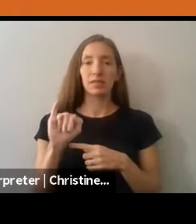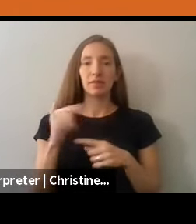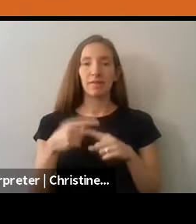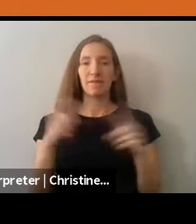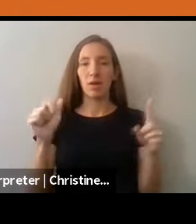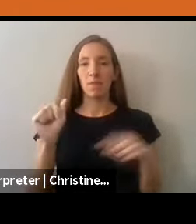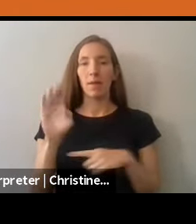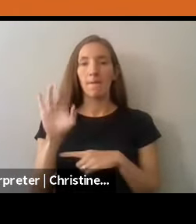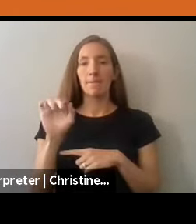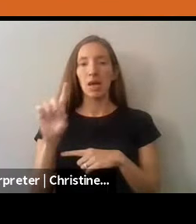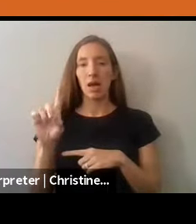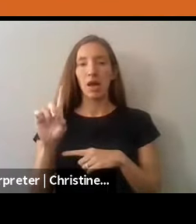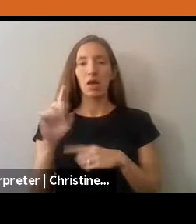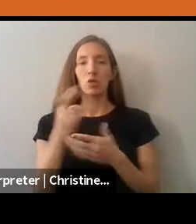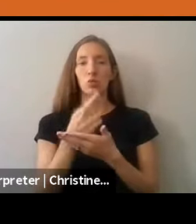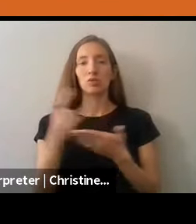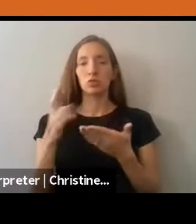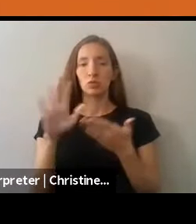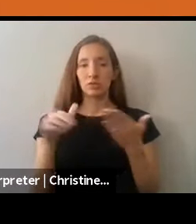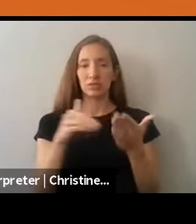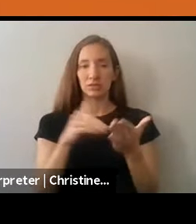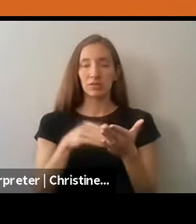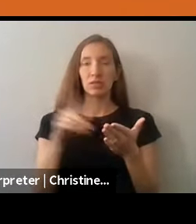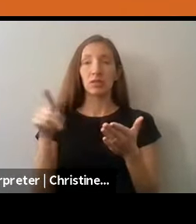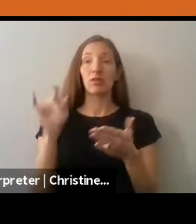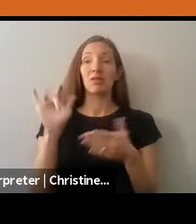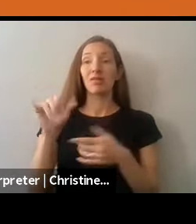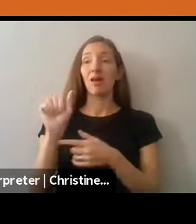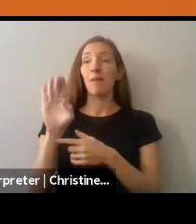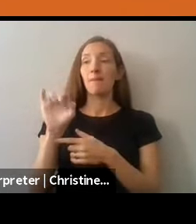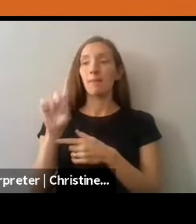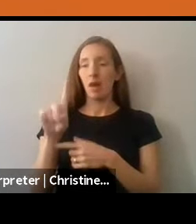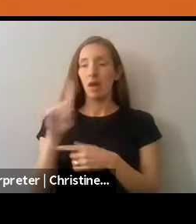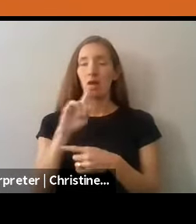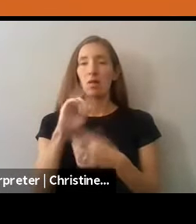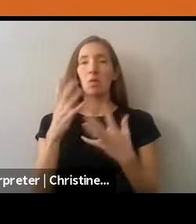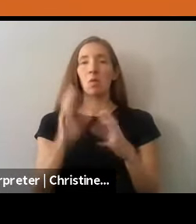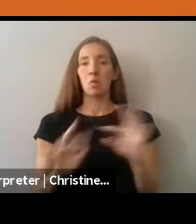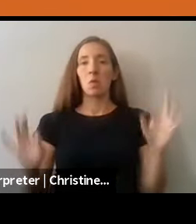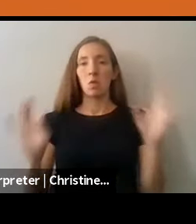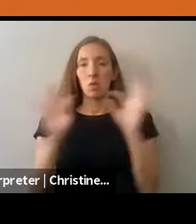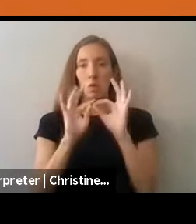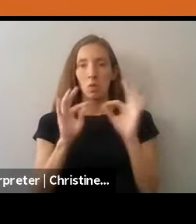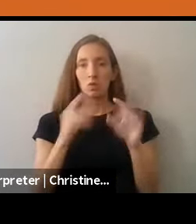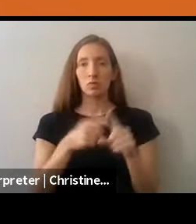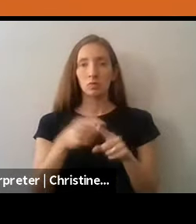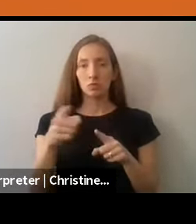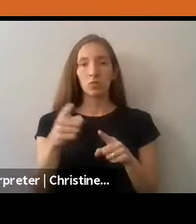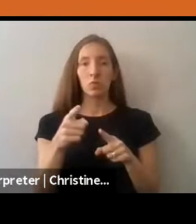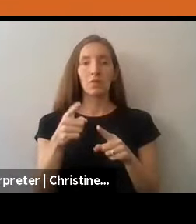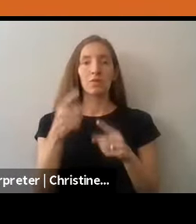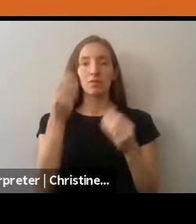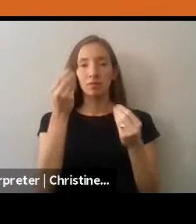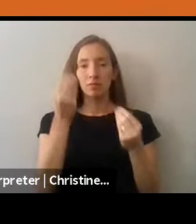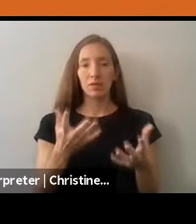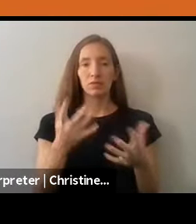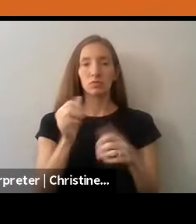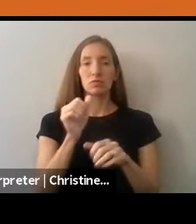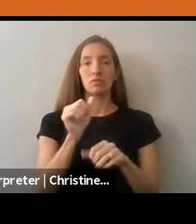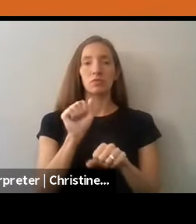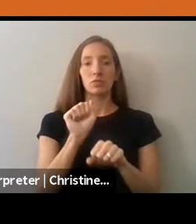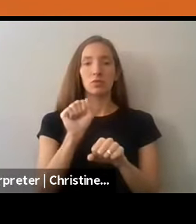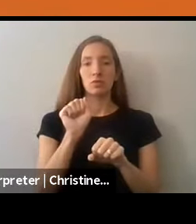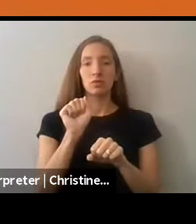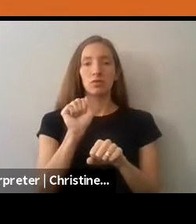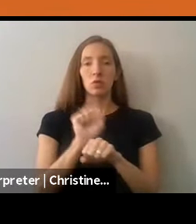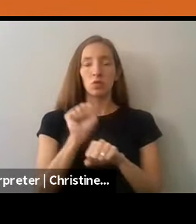very important source of information and work in the Arab region, and very much engaged in